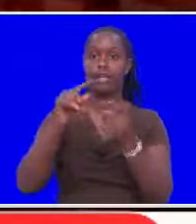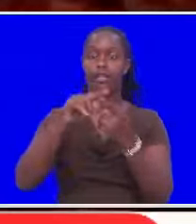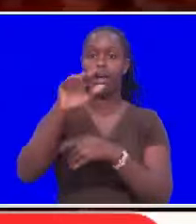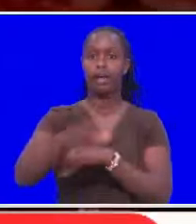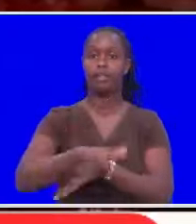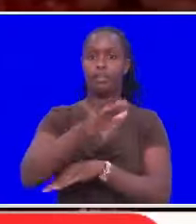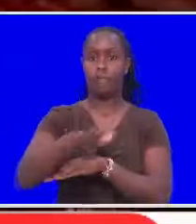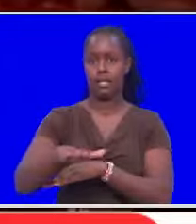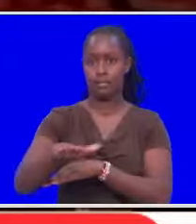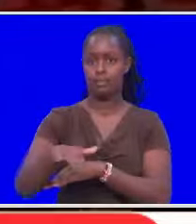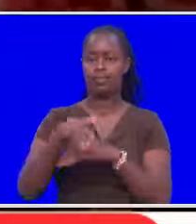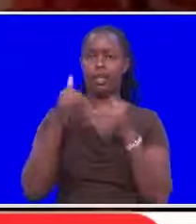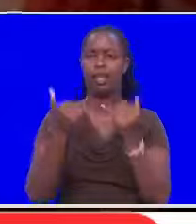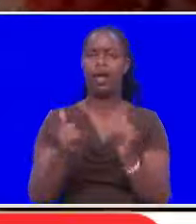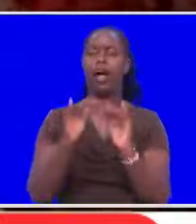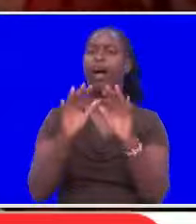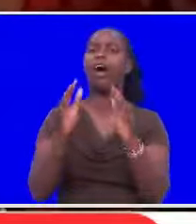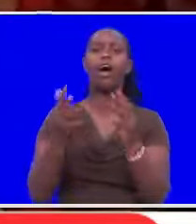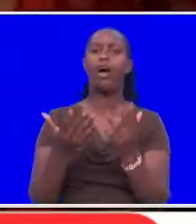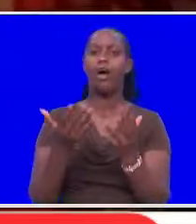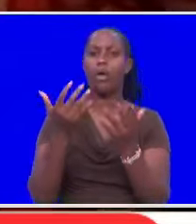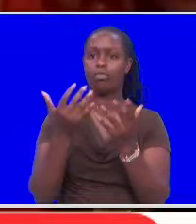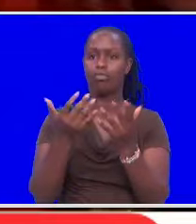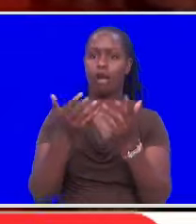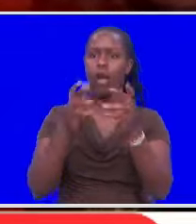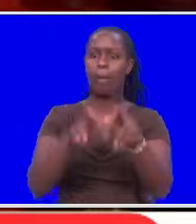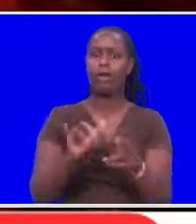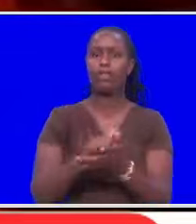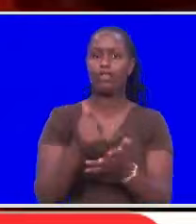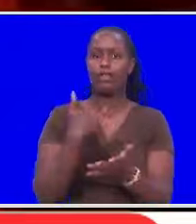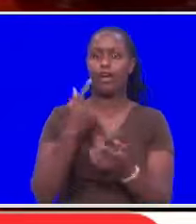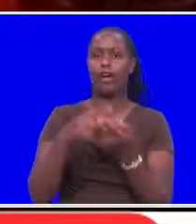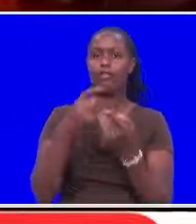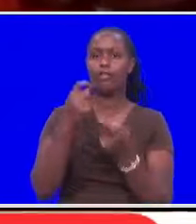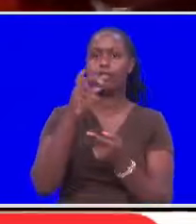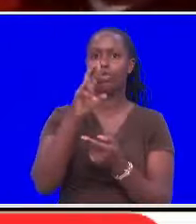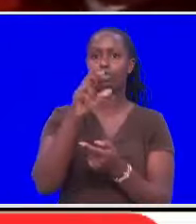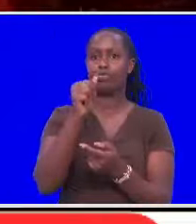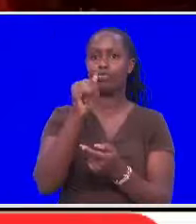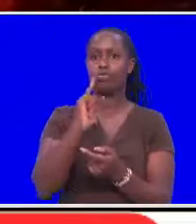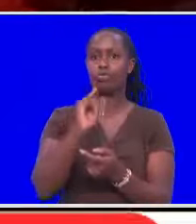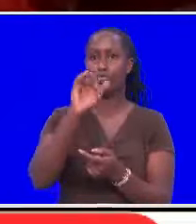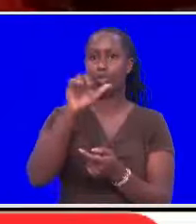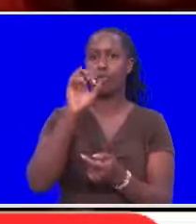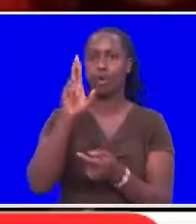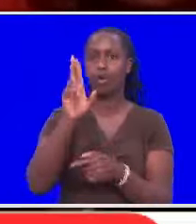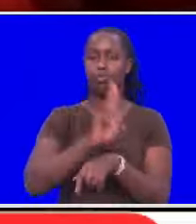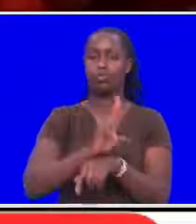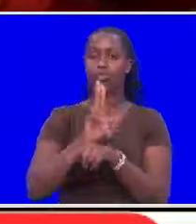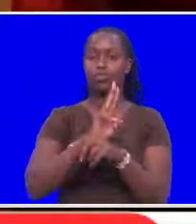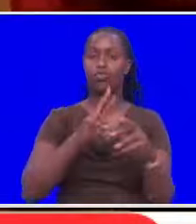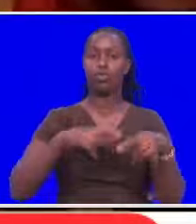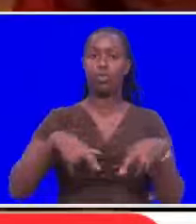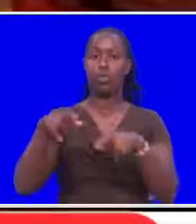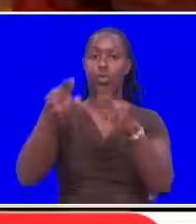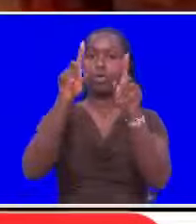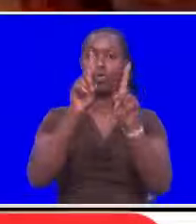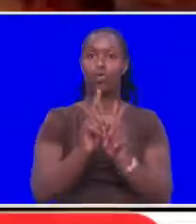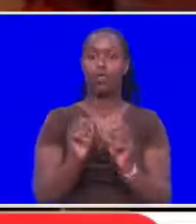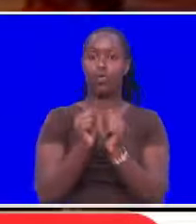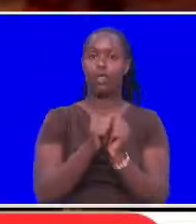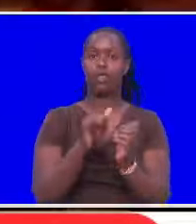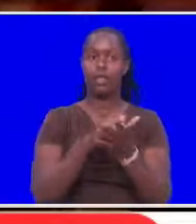So how comes that we have trailers using this road and with such incidents? Okay, thank you.